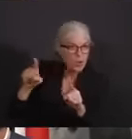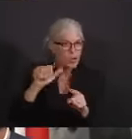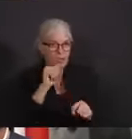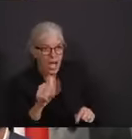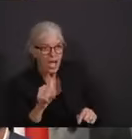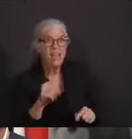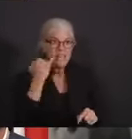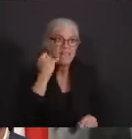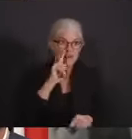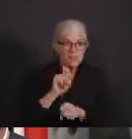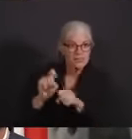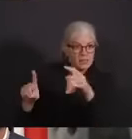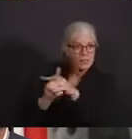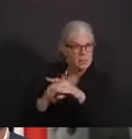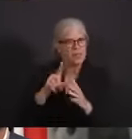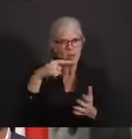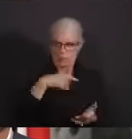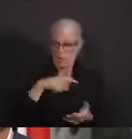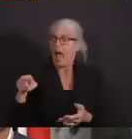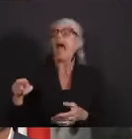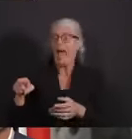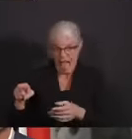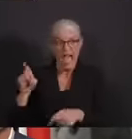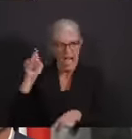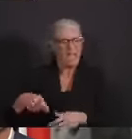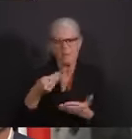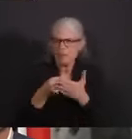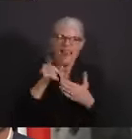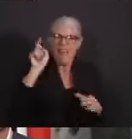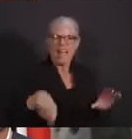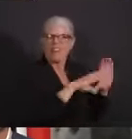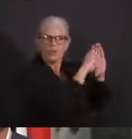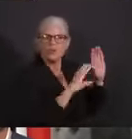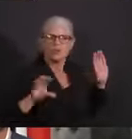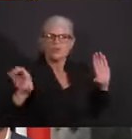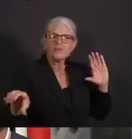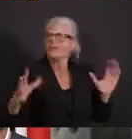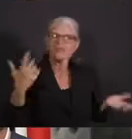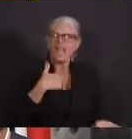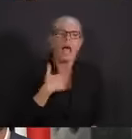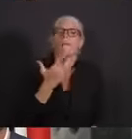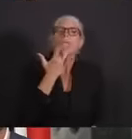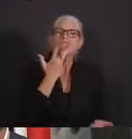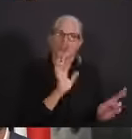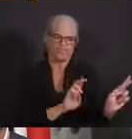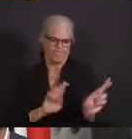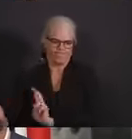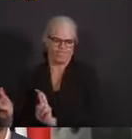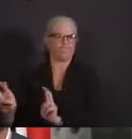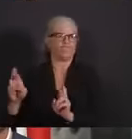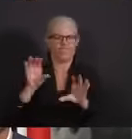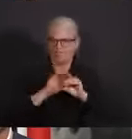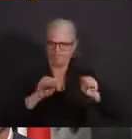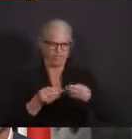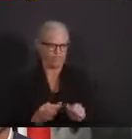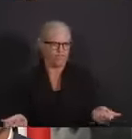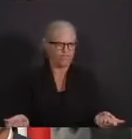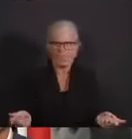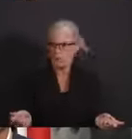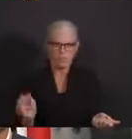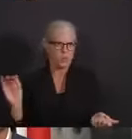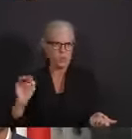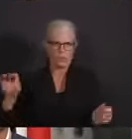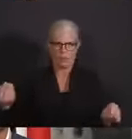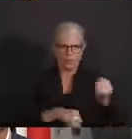to execute these contracts. But if you don't end up having to do it, I would much rather do that than be in a situation where, like, we have no gas